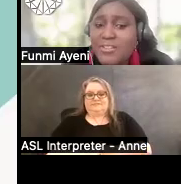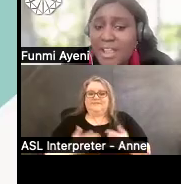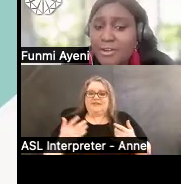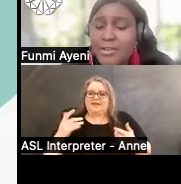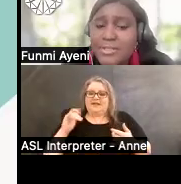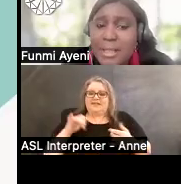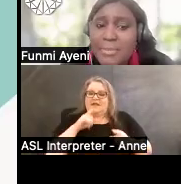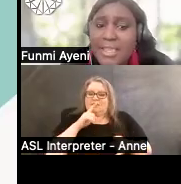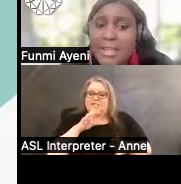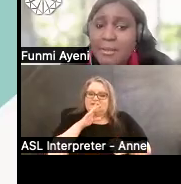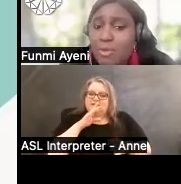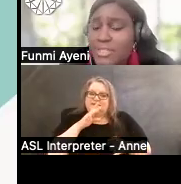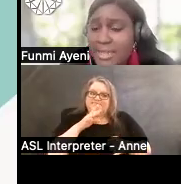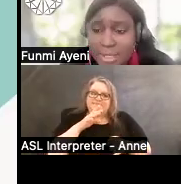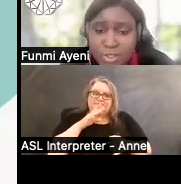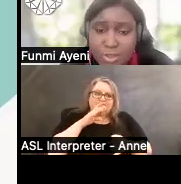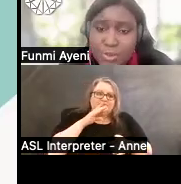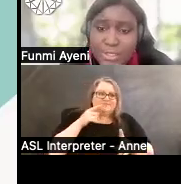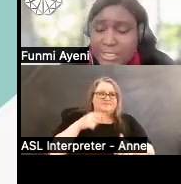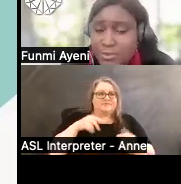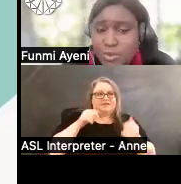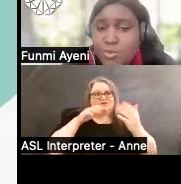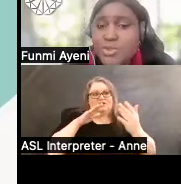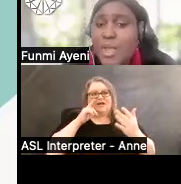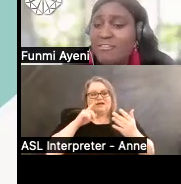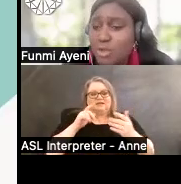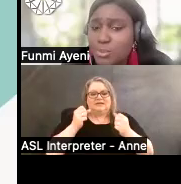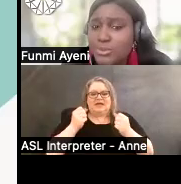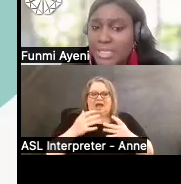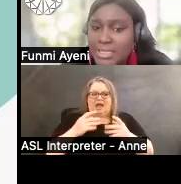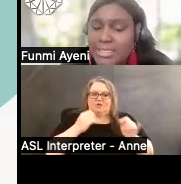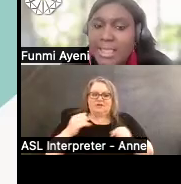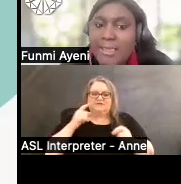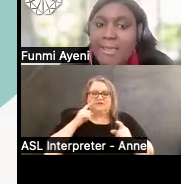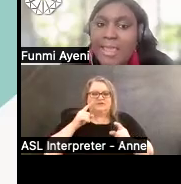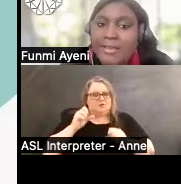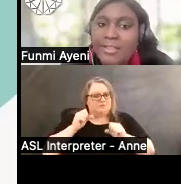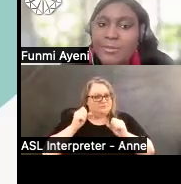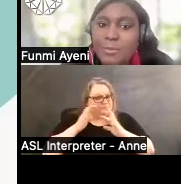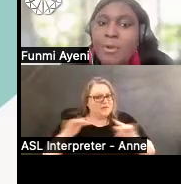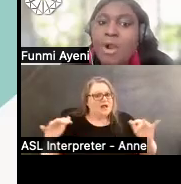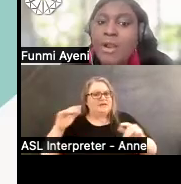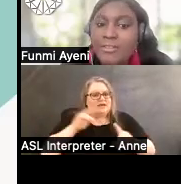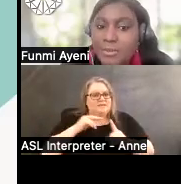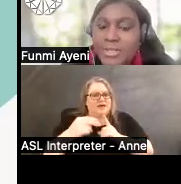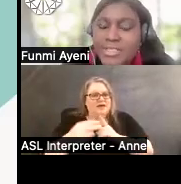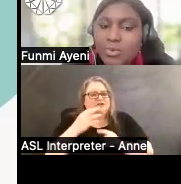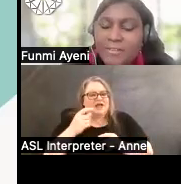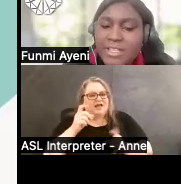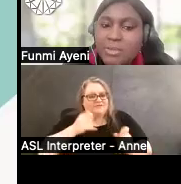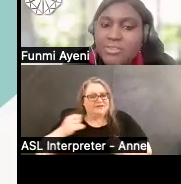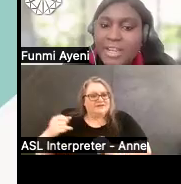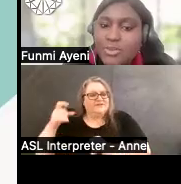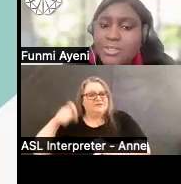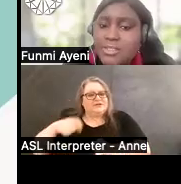to survivors being multidimensional individuals who have multiple needs. And part of the reason